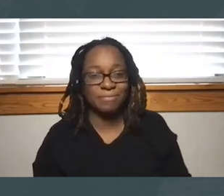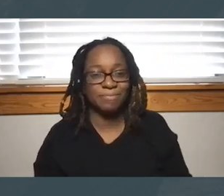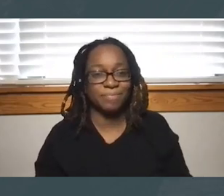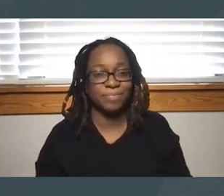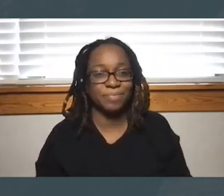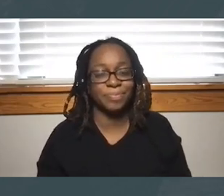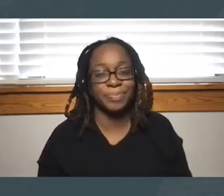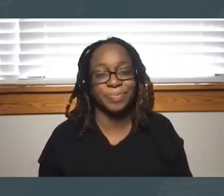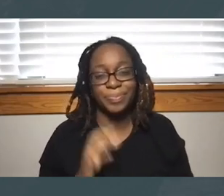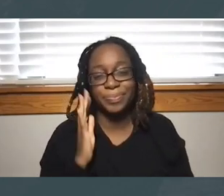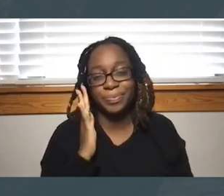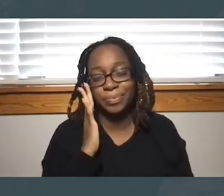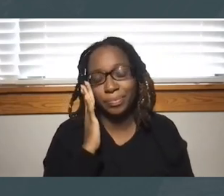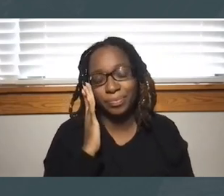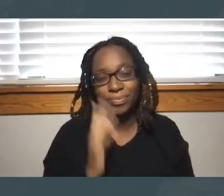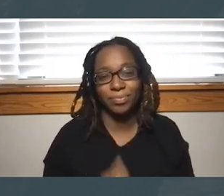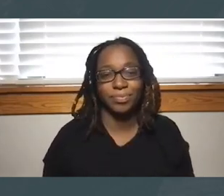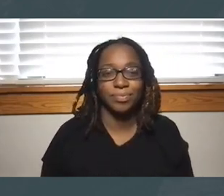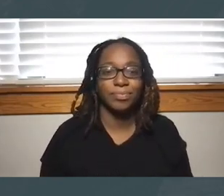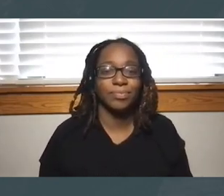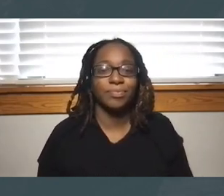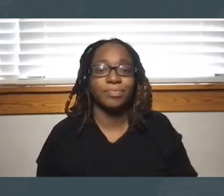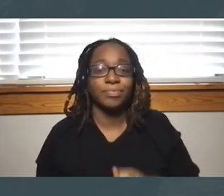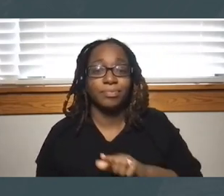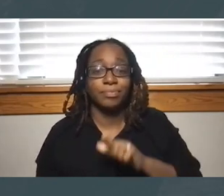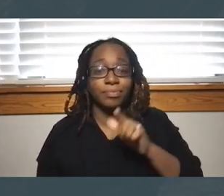So you mentioned books,